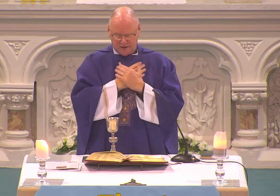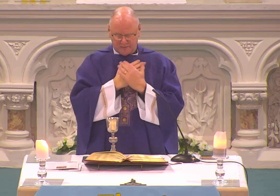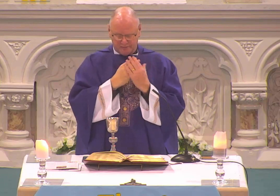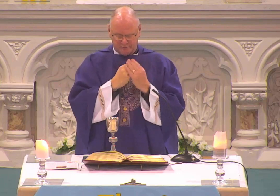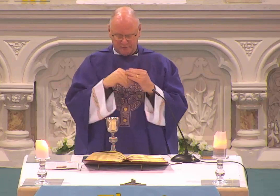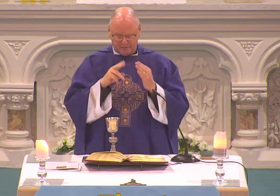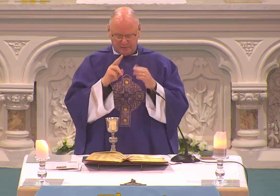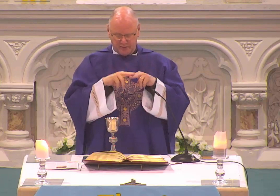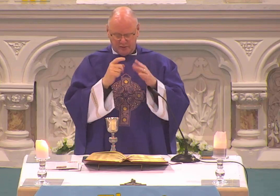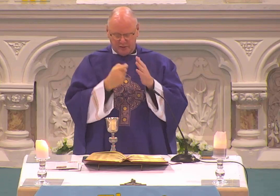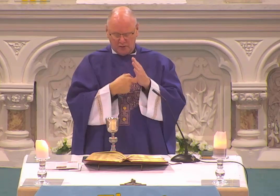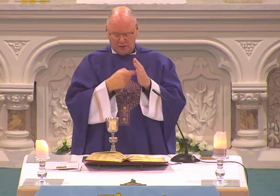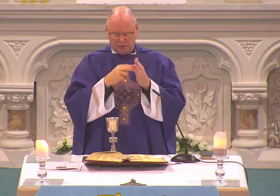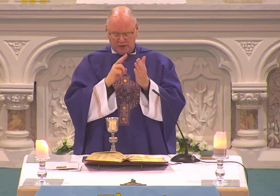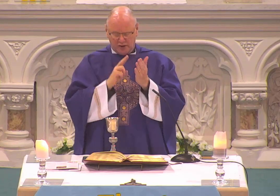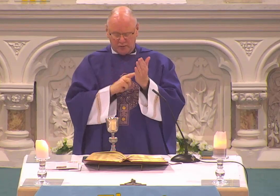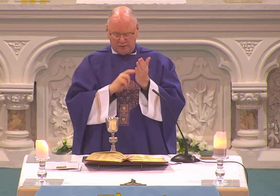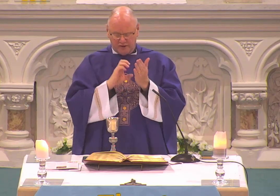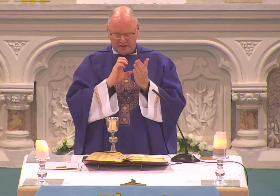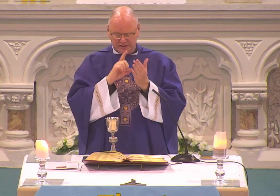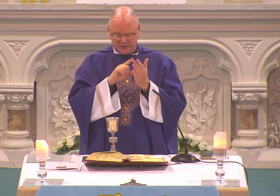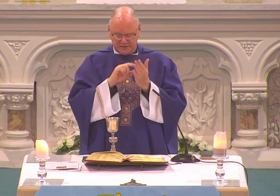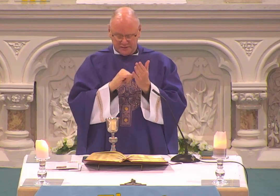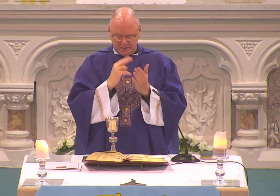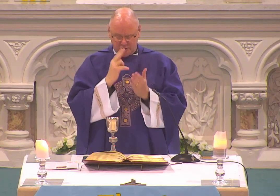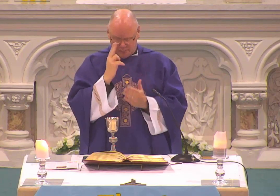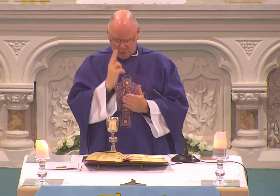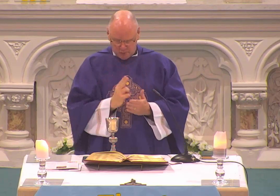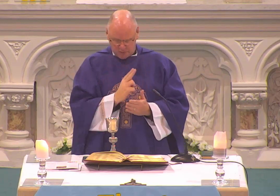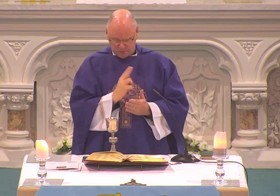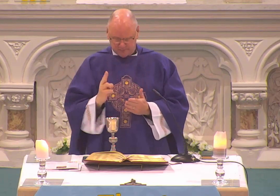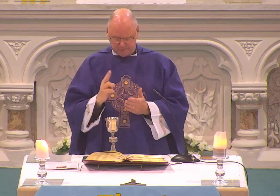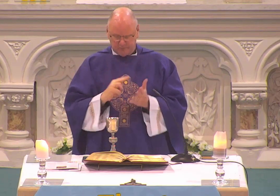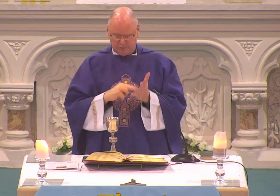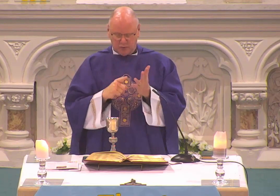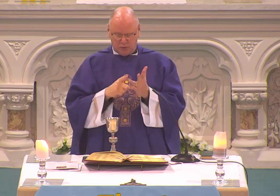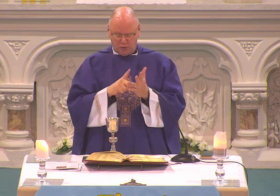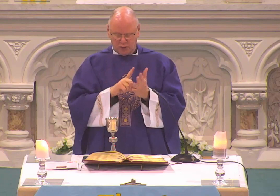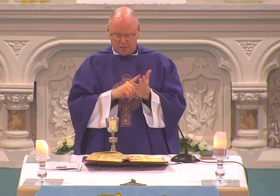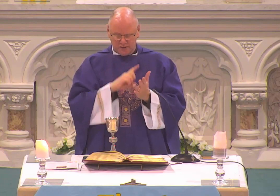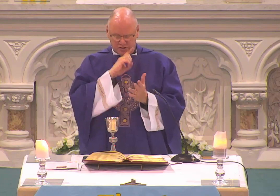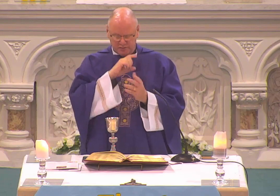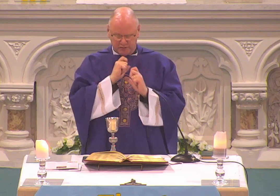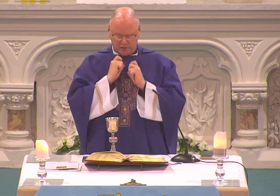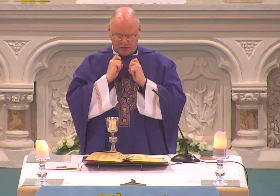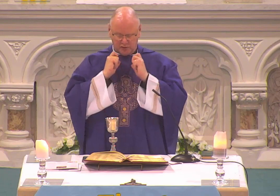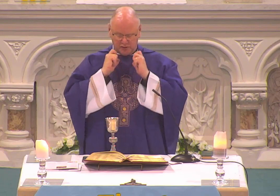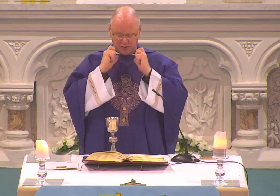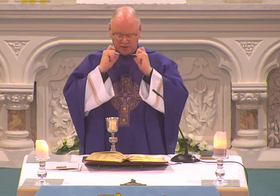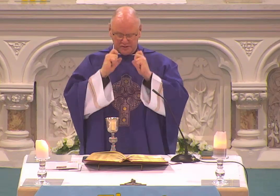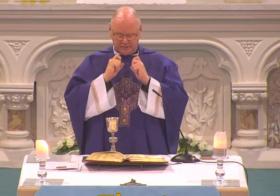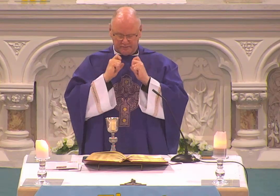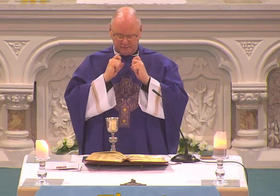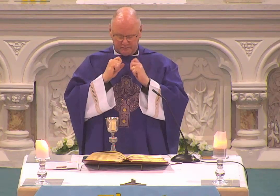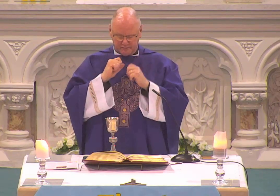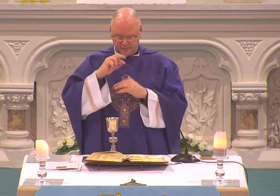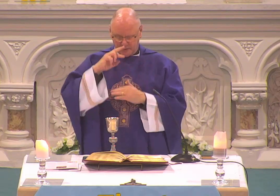charity. Together with Francis, our Pope, Noel, our Bishop, and all the